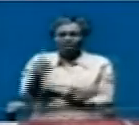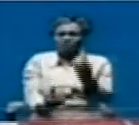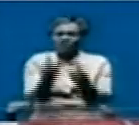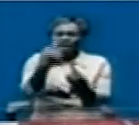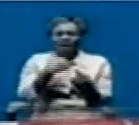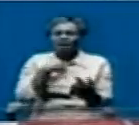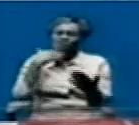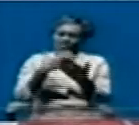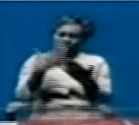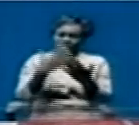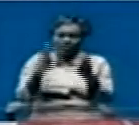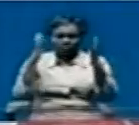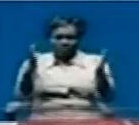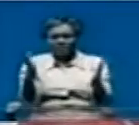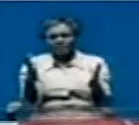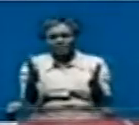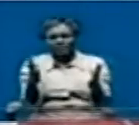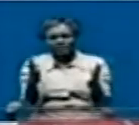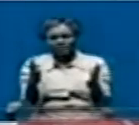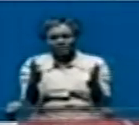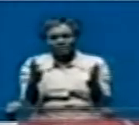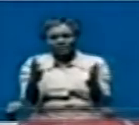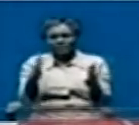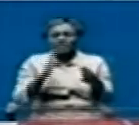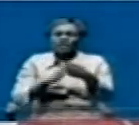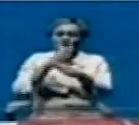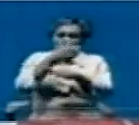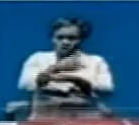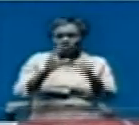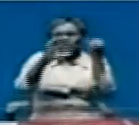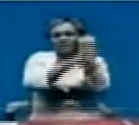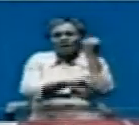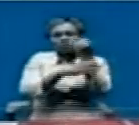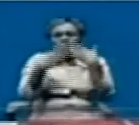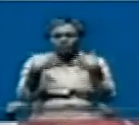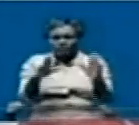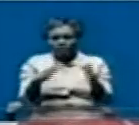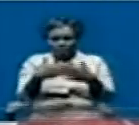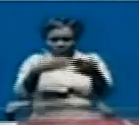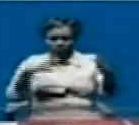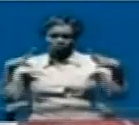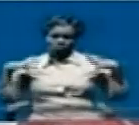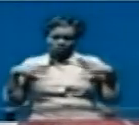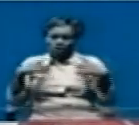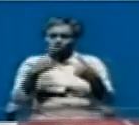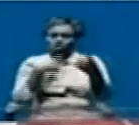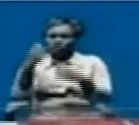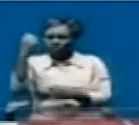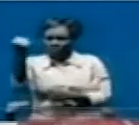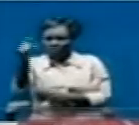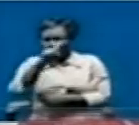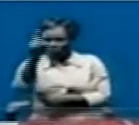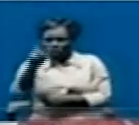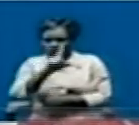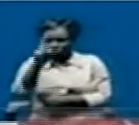me. Thank you very much. I appreciate that. What you're saying is really resonating across the board, Doc. Across the board. And before the break, we'll talk about the five things, five questions.